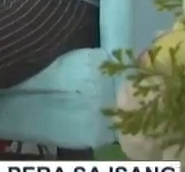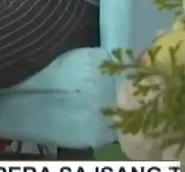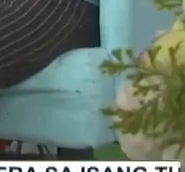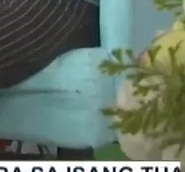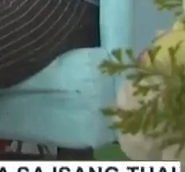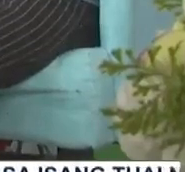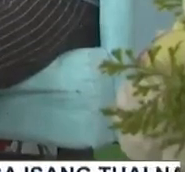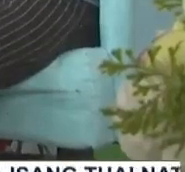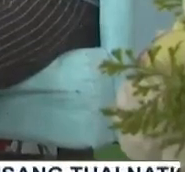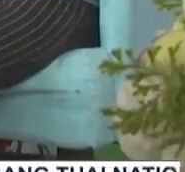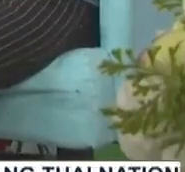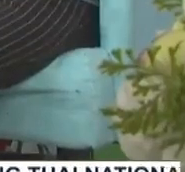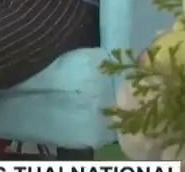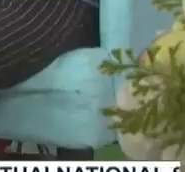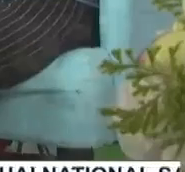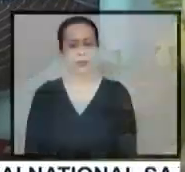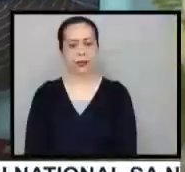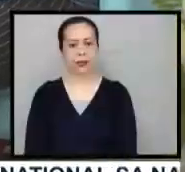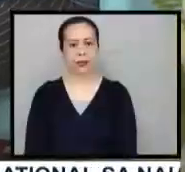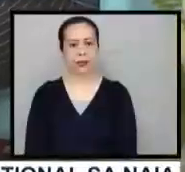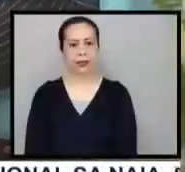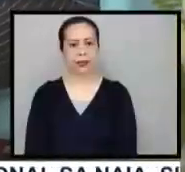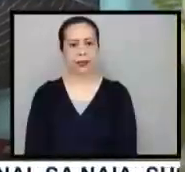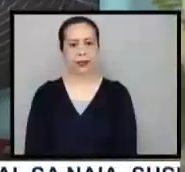yung HWPL? Go ahead, sir.